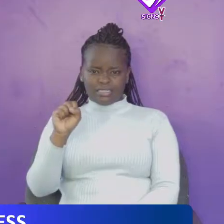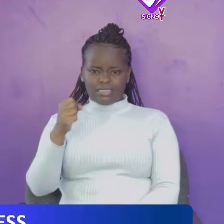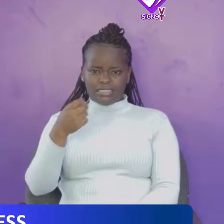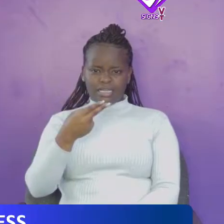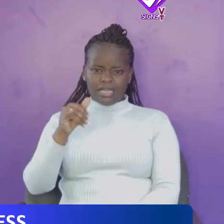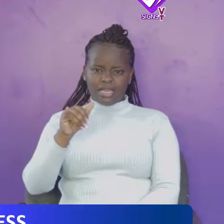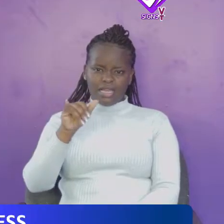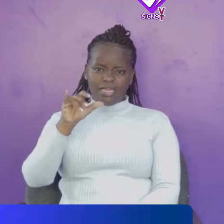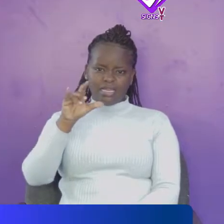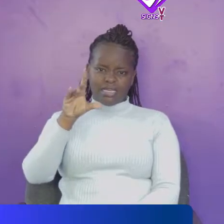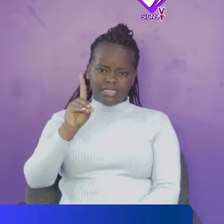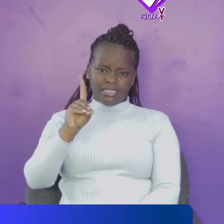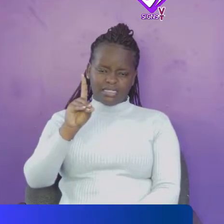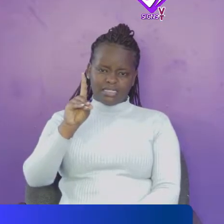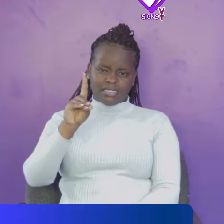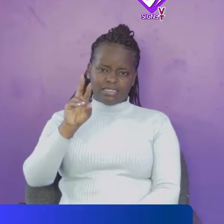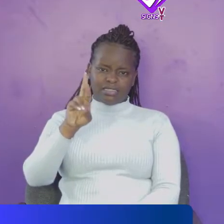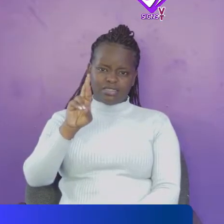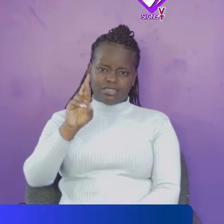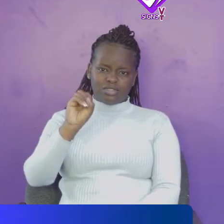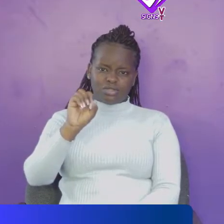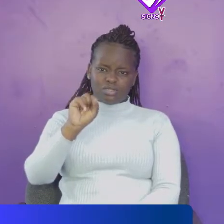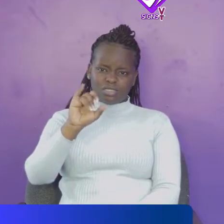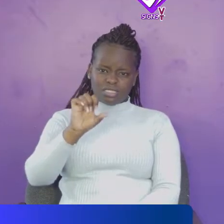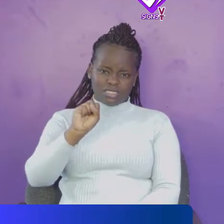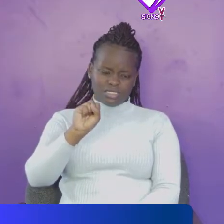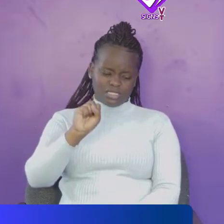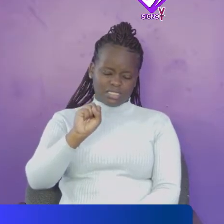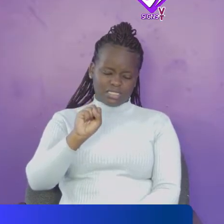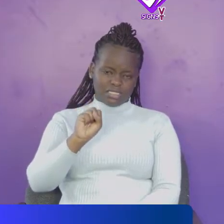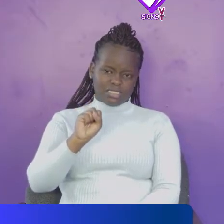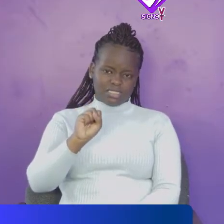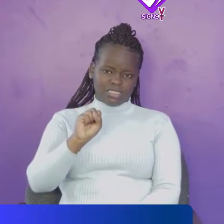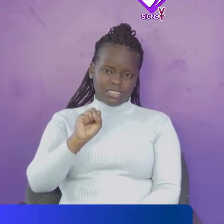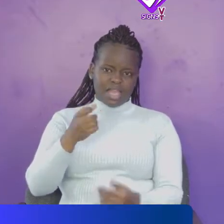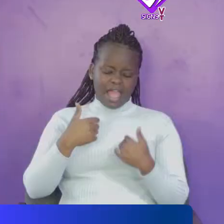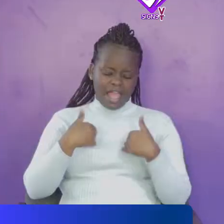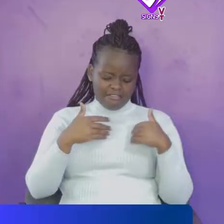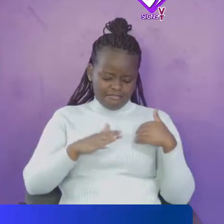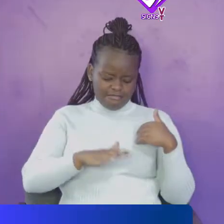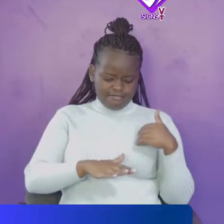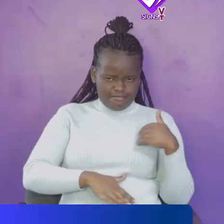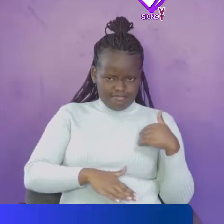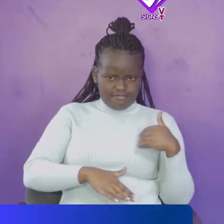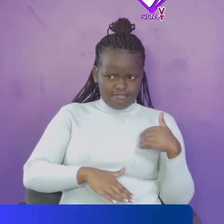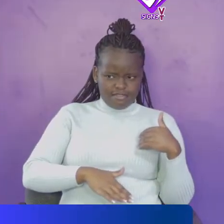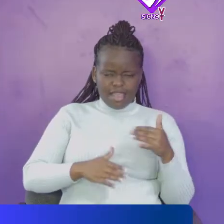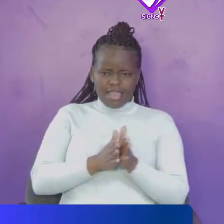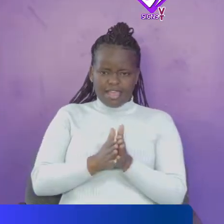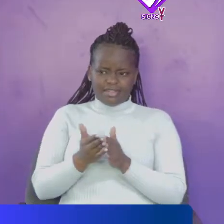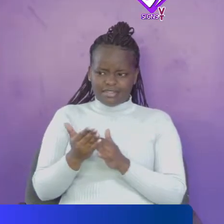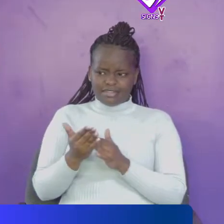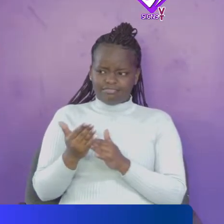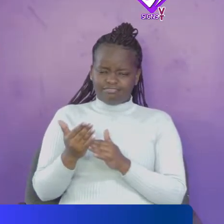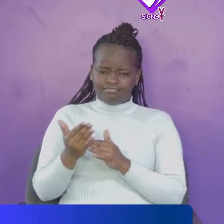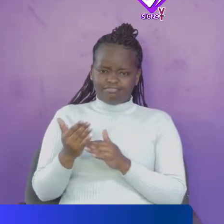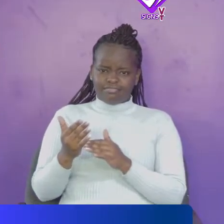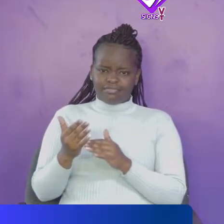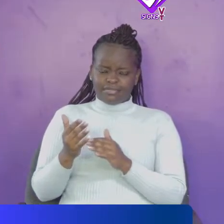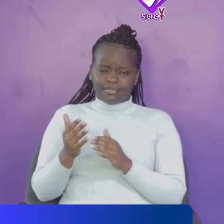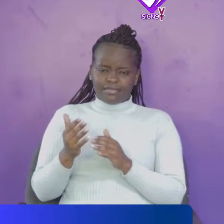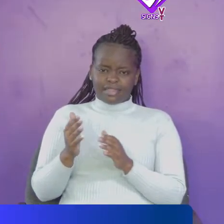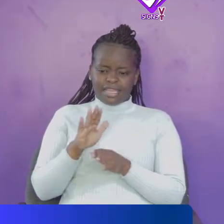in the groin and trunk area? It forms a sweat patch. You see the same way you might sweat in